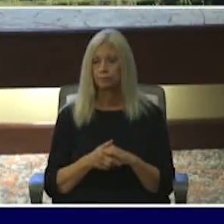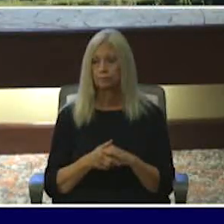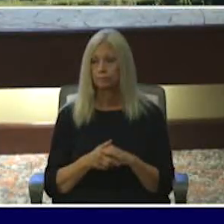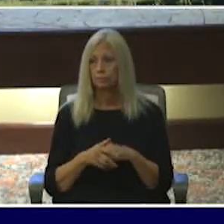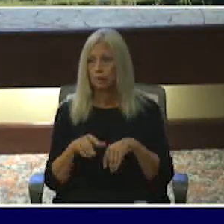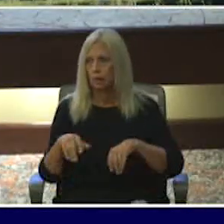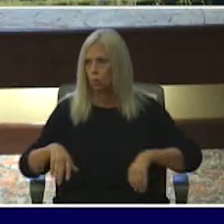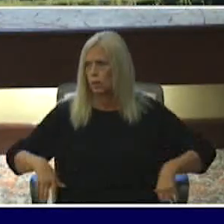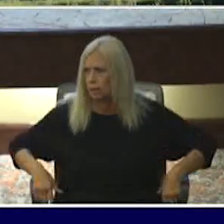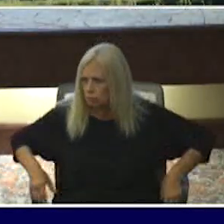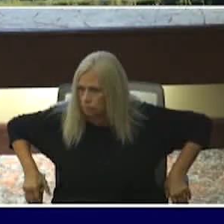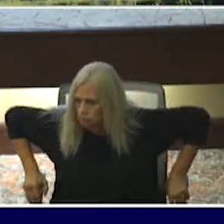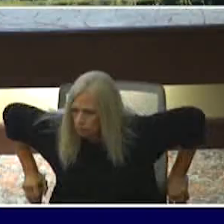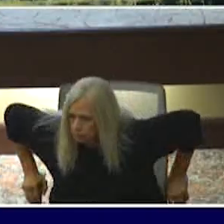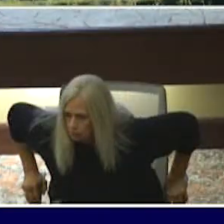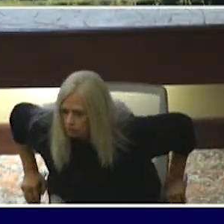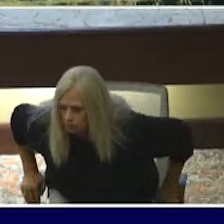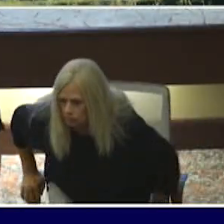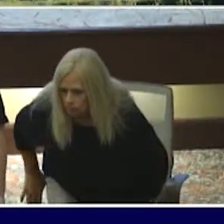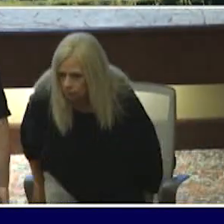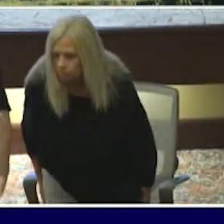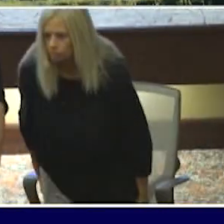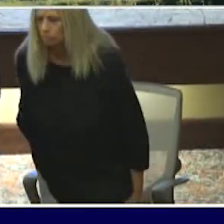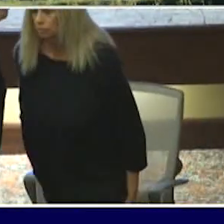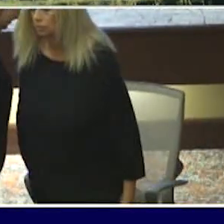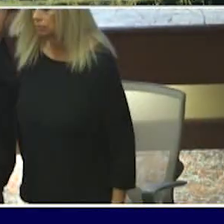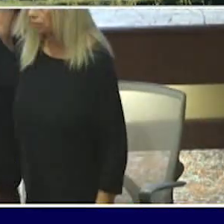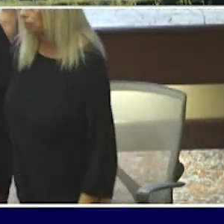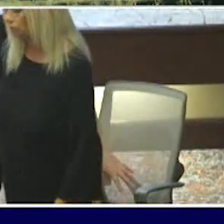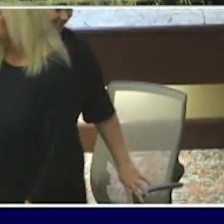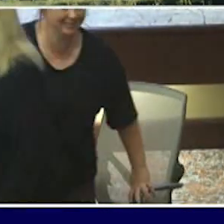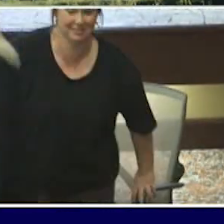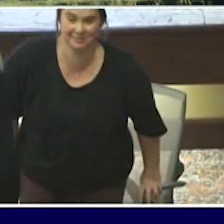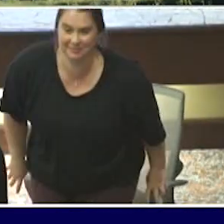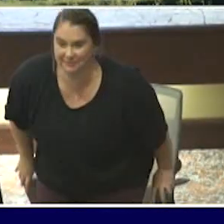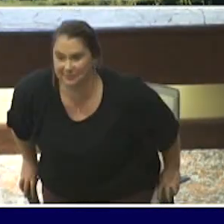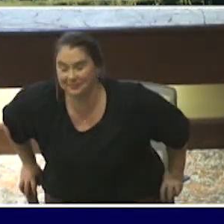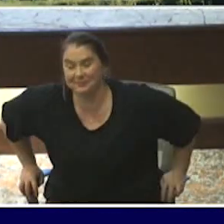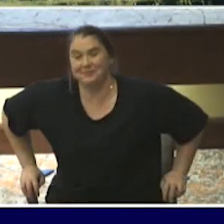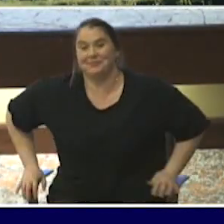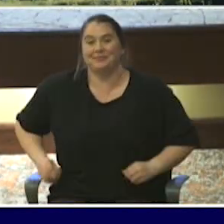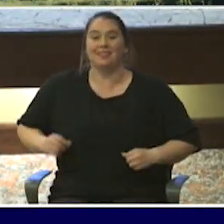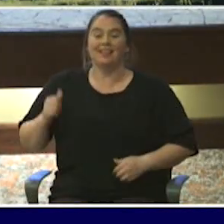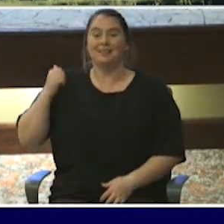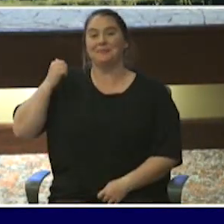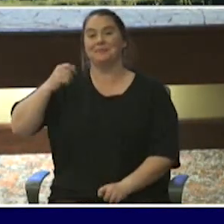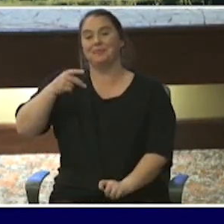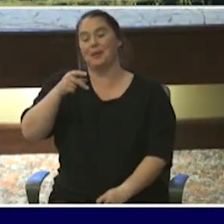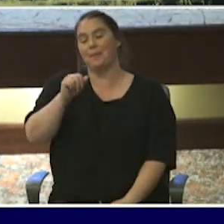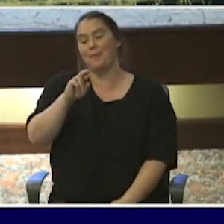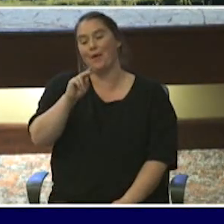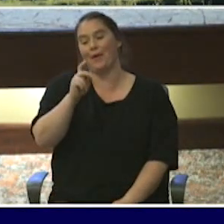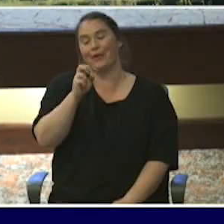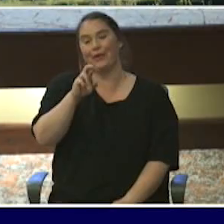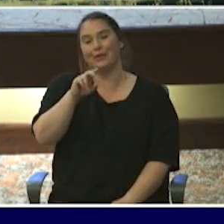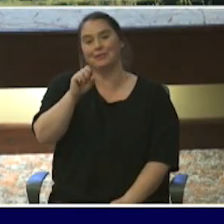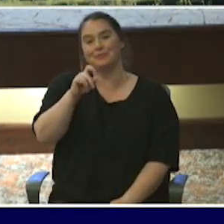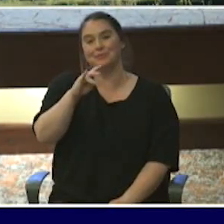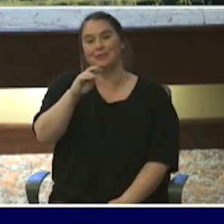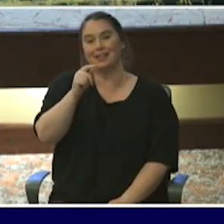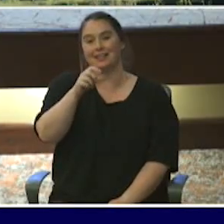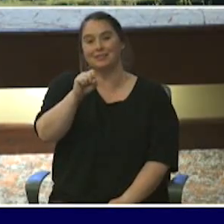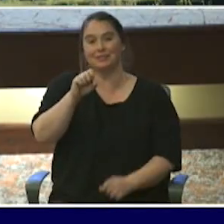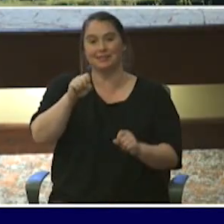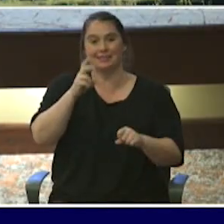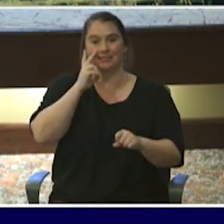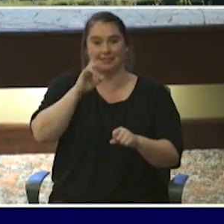Here's looking back down Parker Springs. You can see this is the property over here. There's already some apartment complexes there, and then you